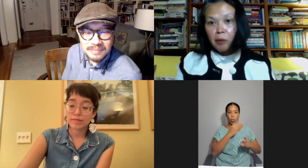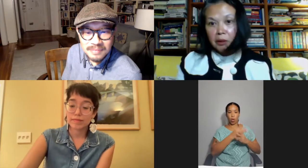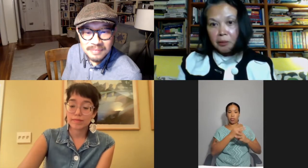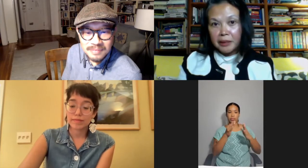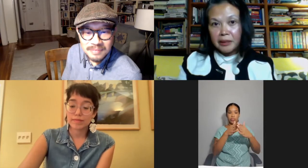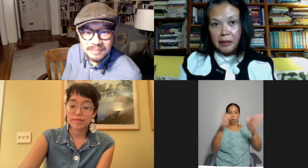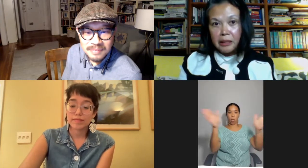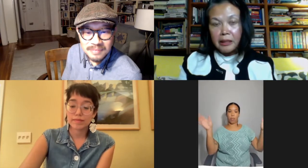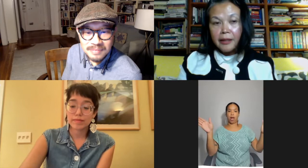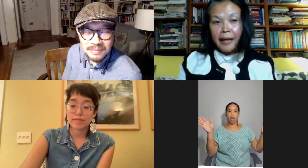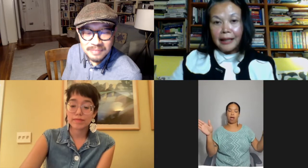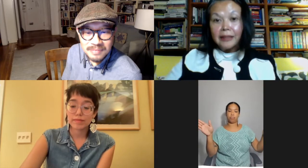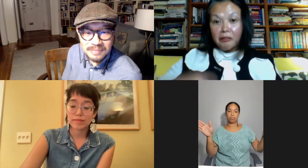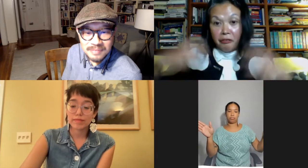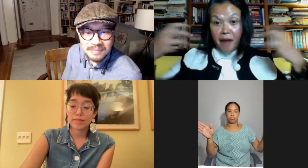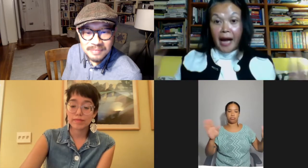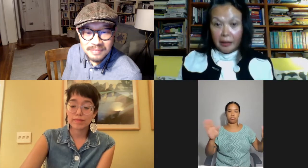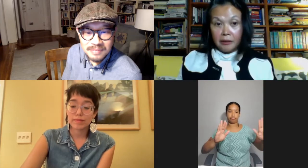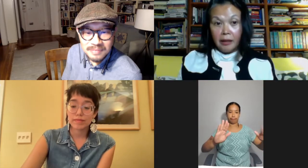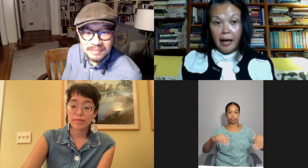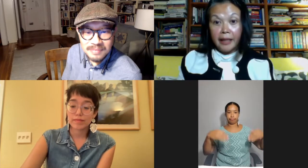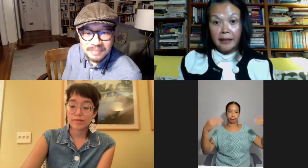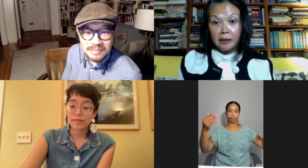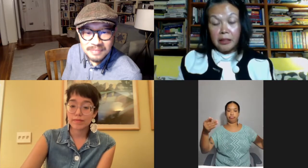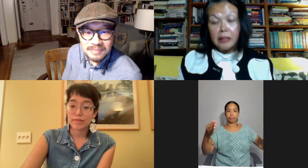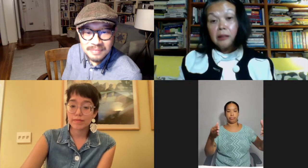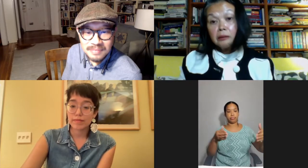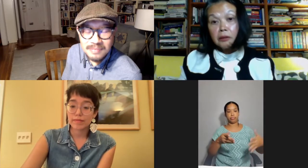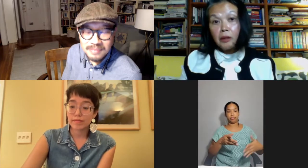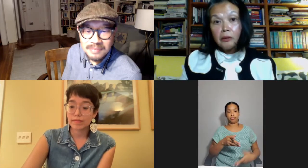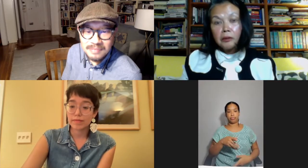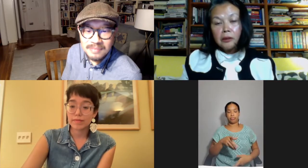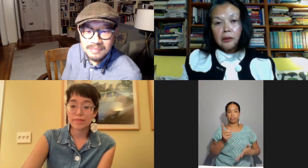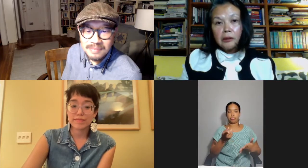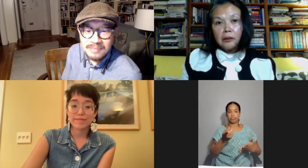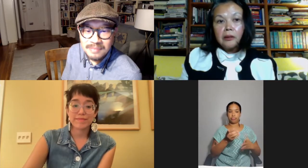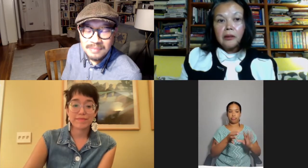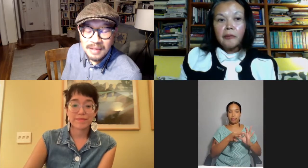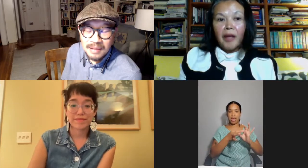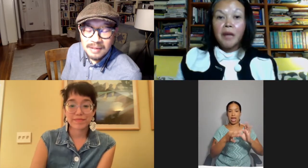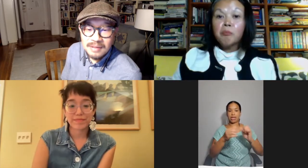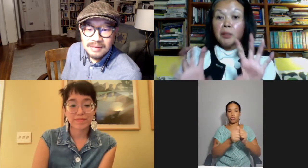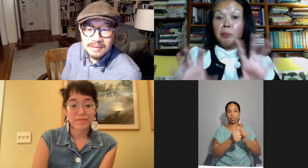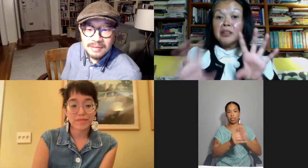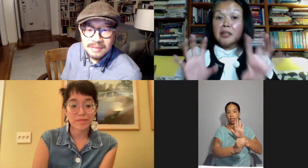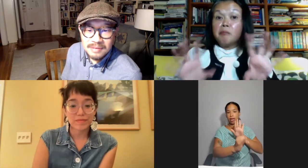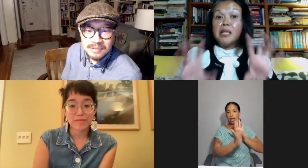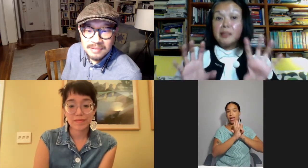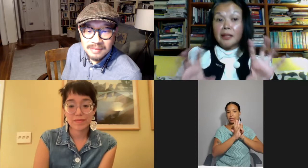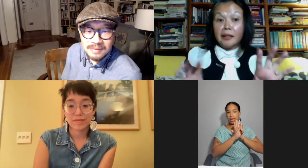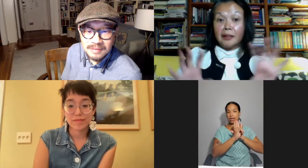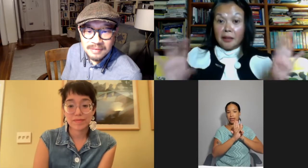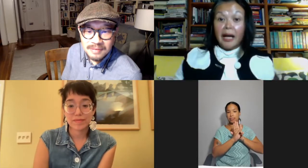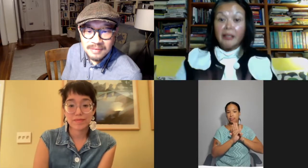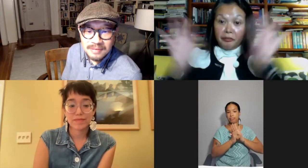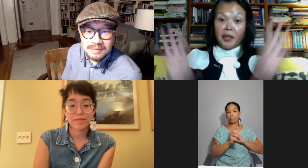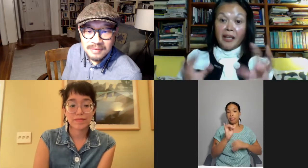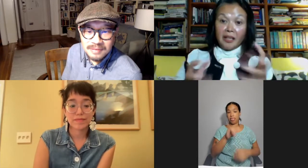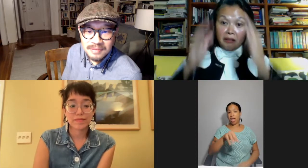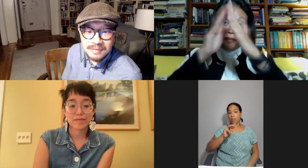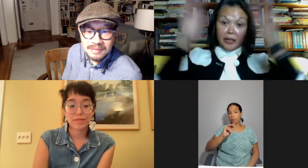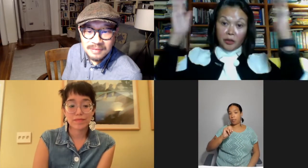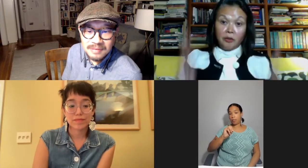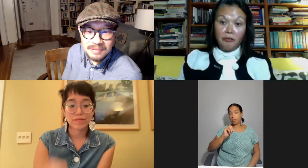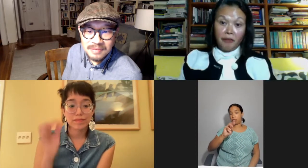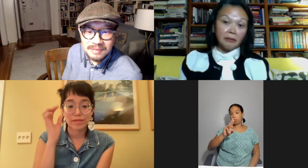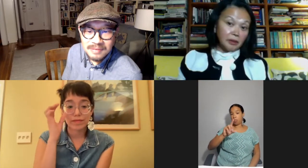that multiplicity that is in fact identity. So, and that multiplicity means that there's a kind of forgetting